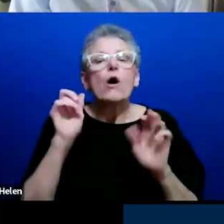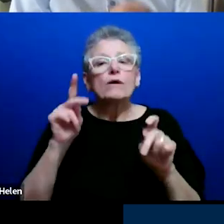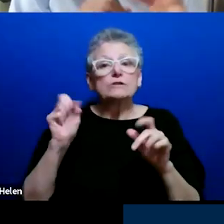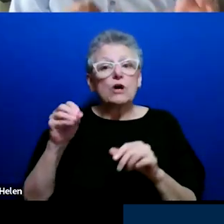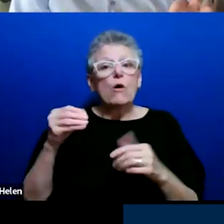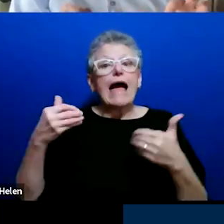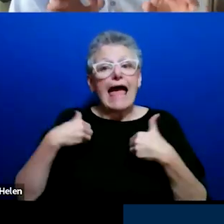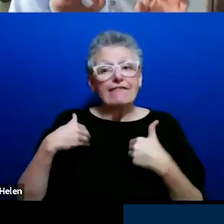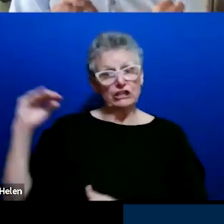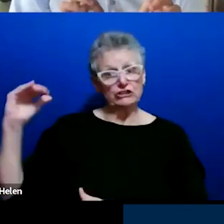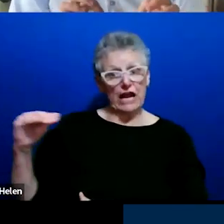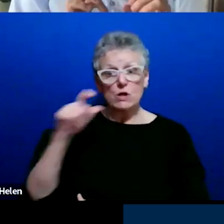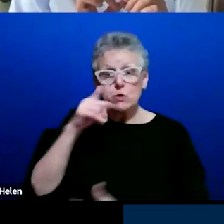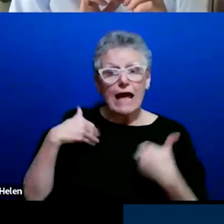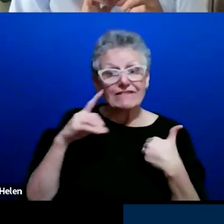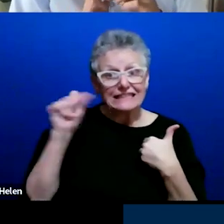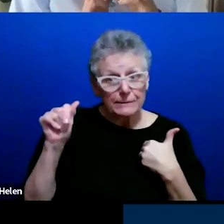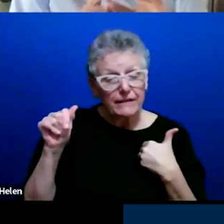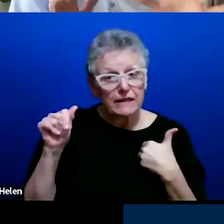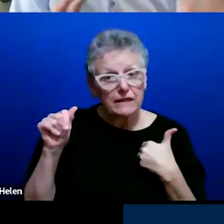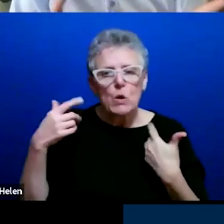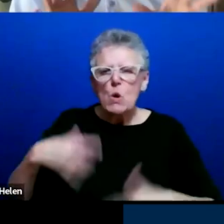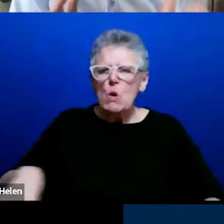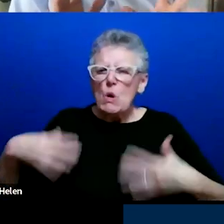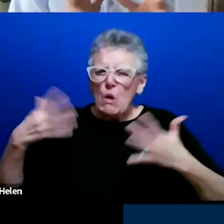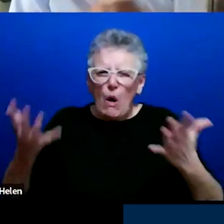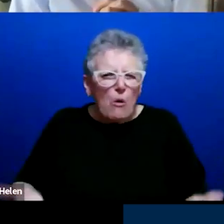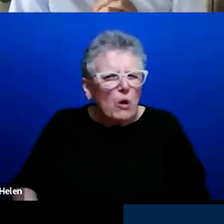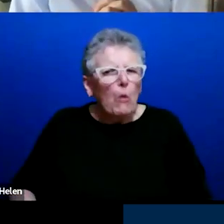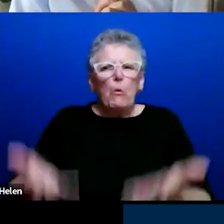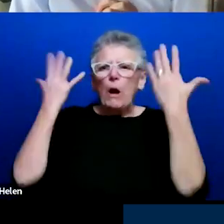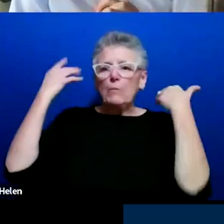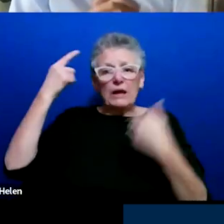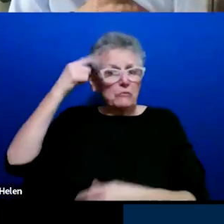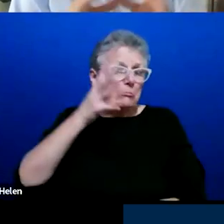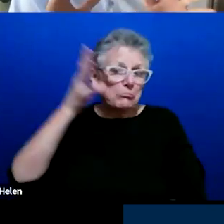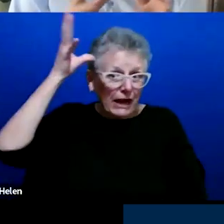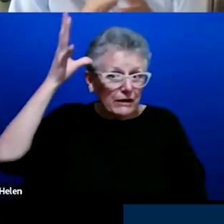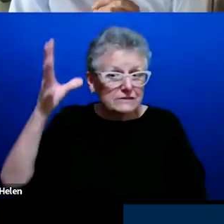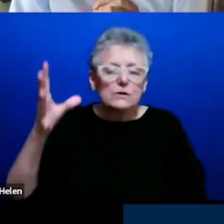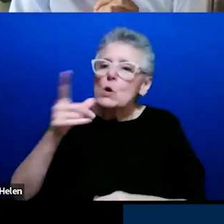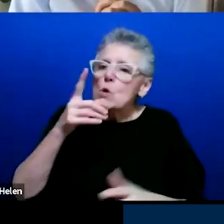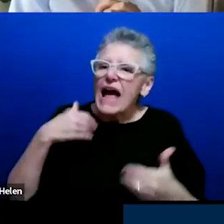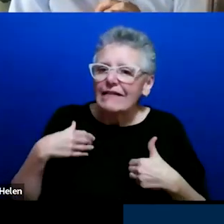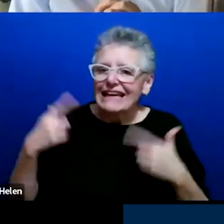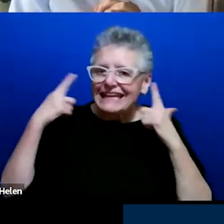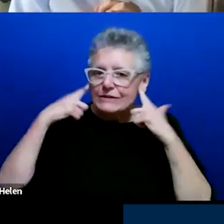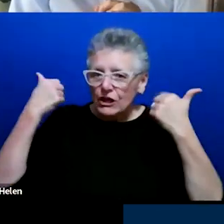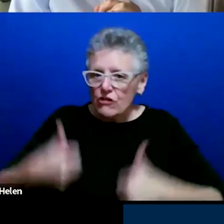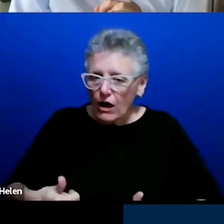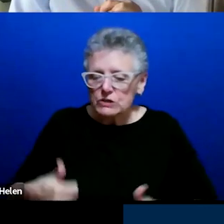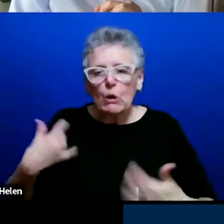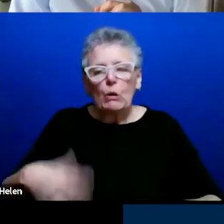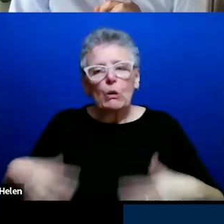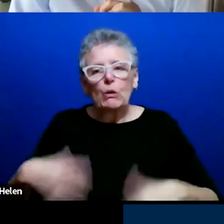So having a child with a disability is an overwhelming thing for parents with a hearing disability. It is something